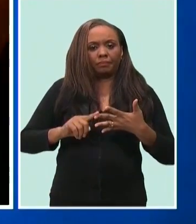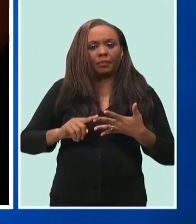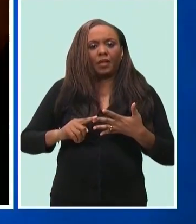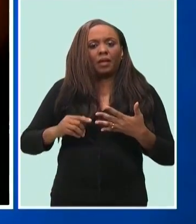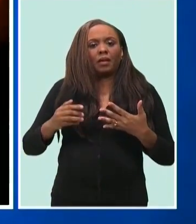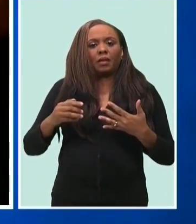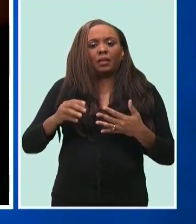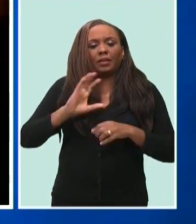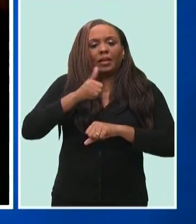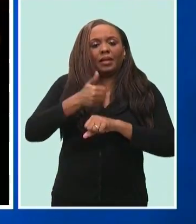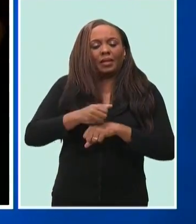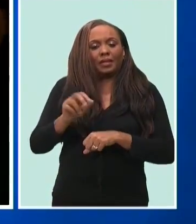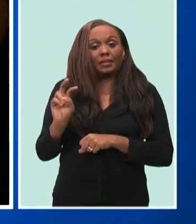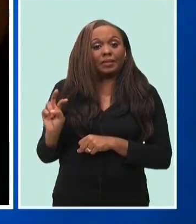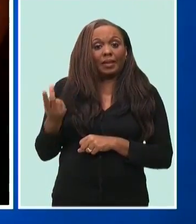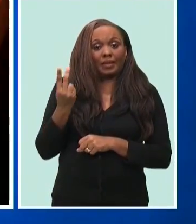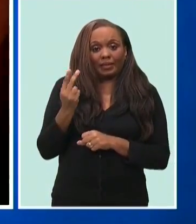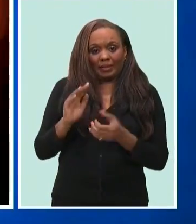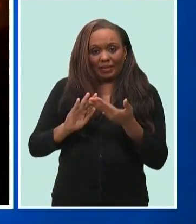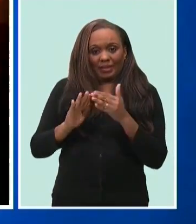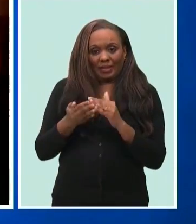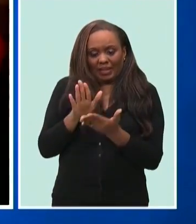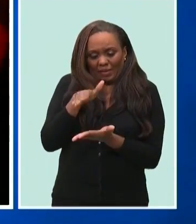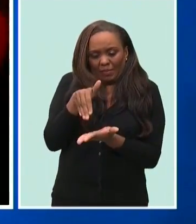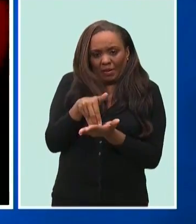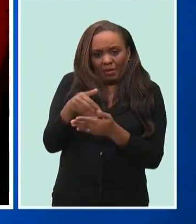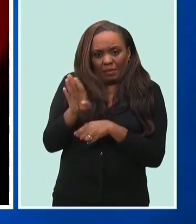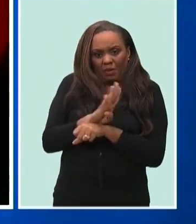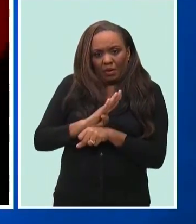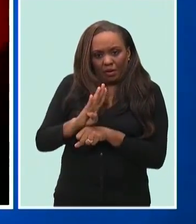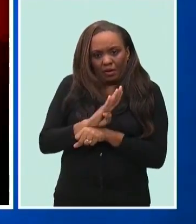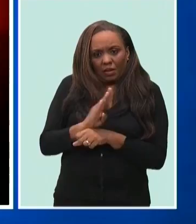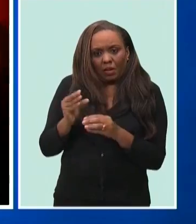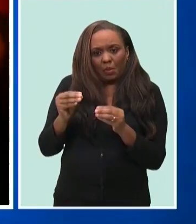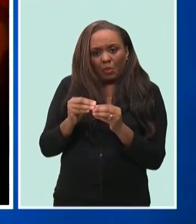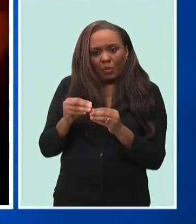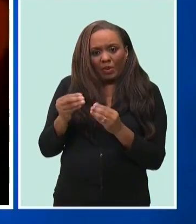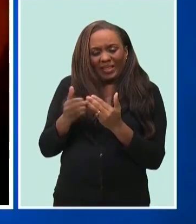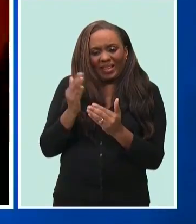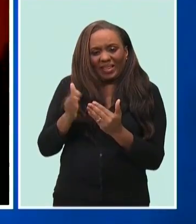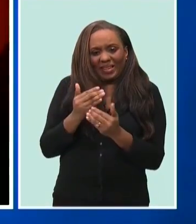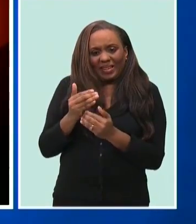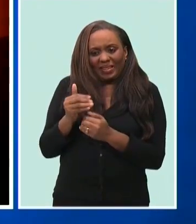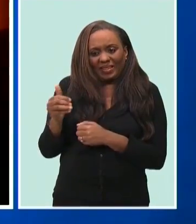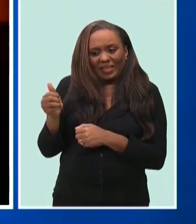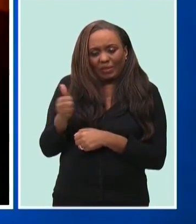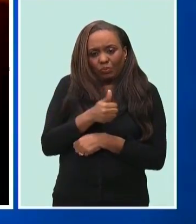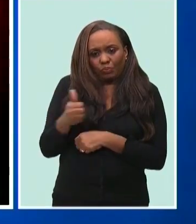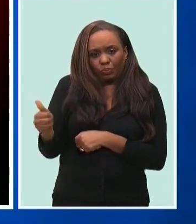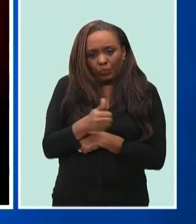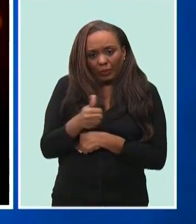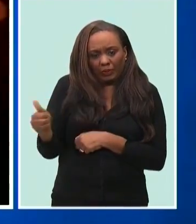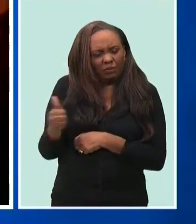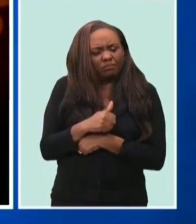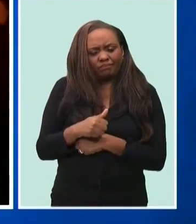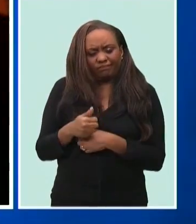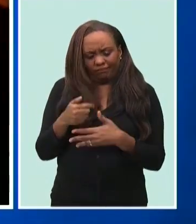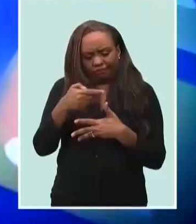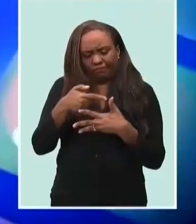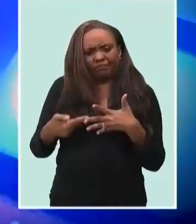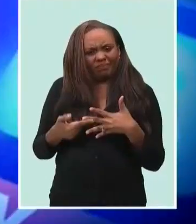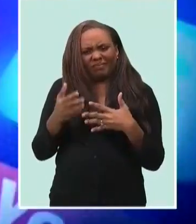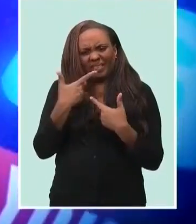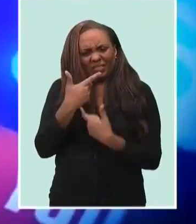city, preferably in the center of the island, would provide easier access from all points. All interesting